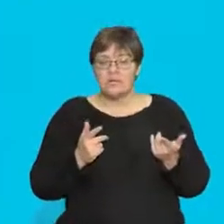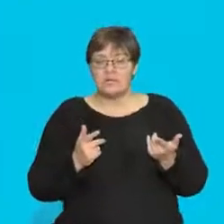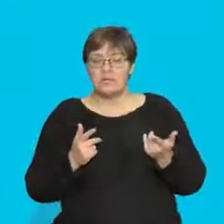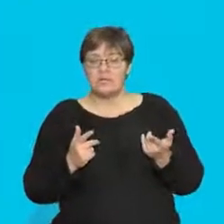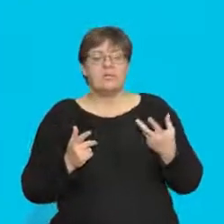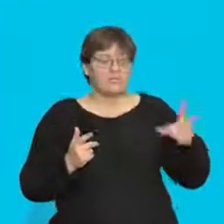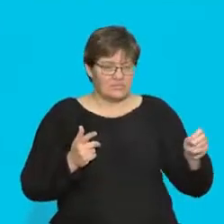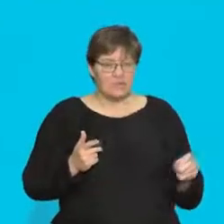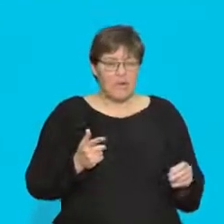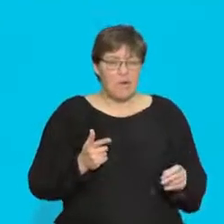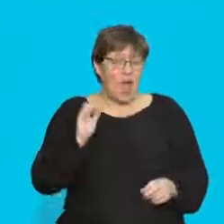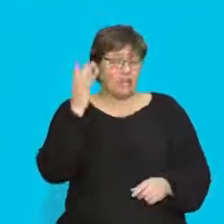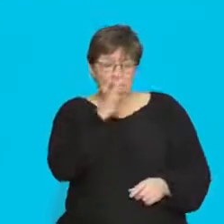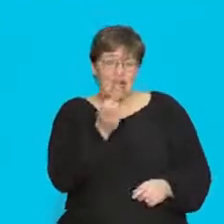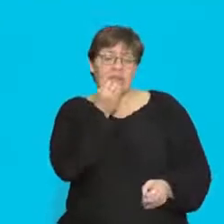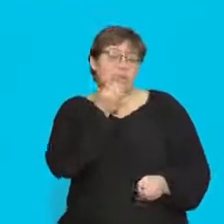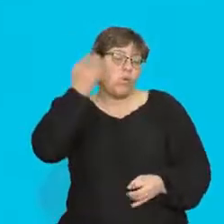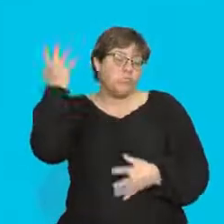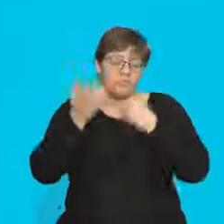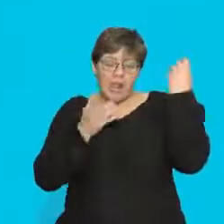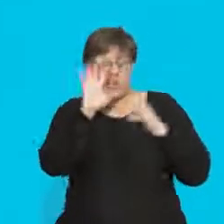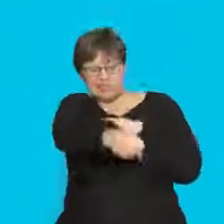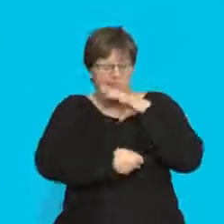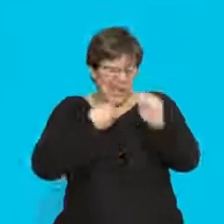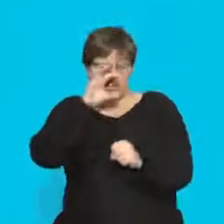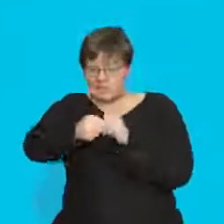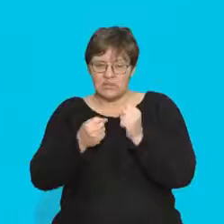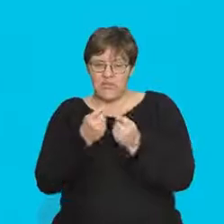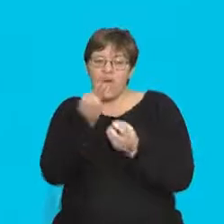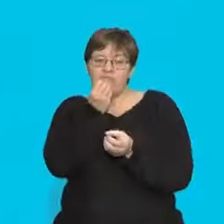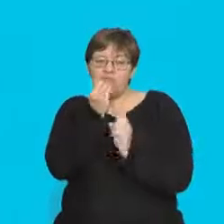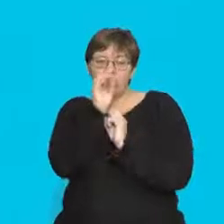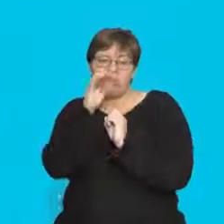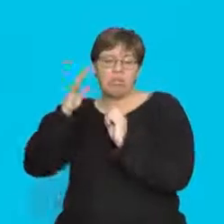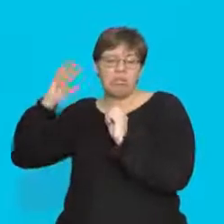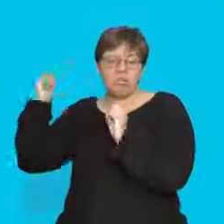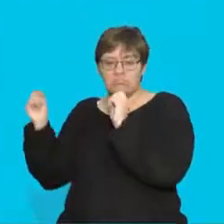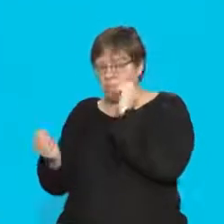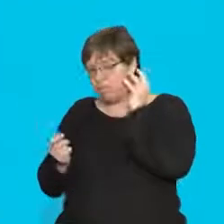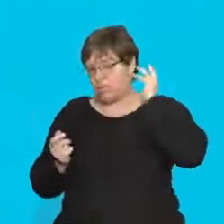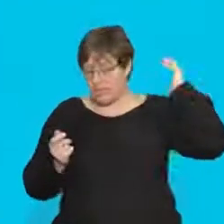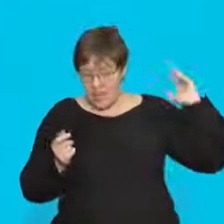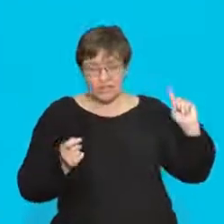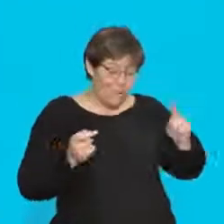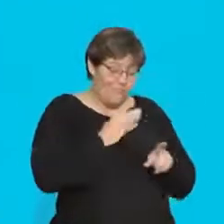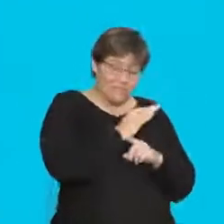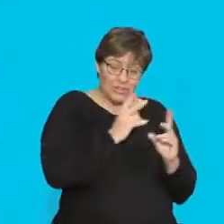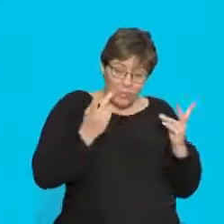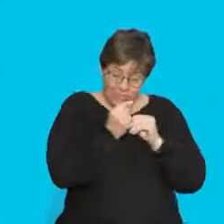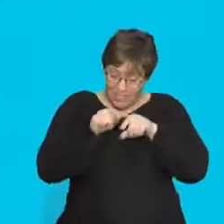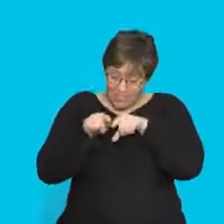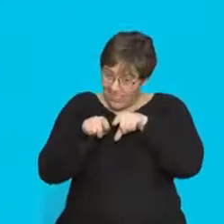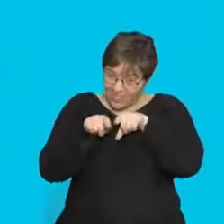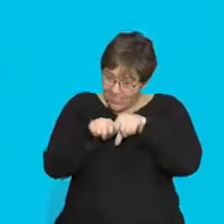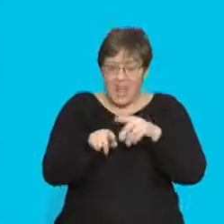let's face it, sharks don't have good eating habits. They rip their prey apart and there's all little pieces of food floating around